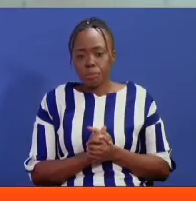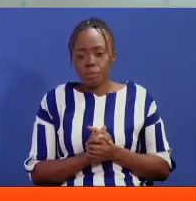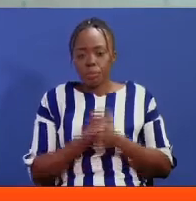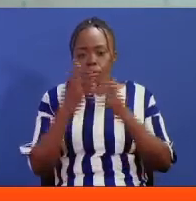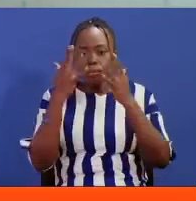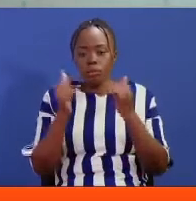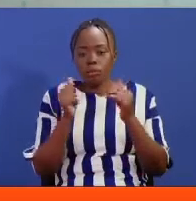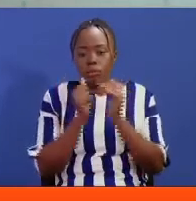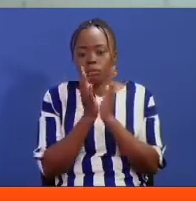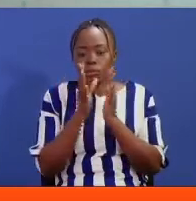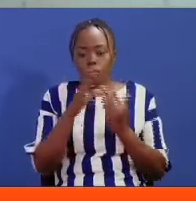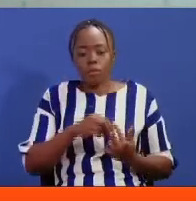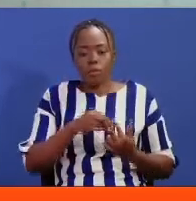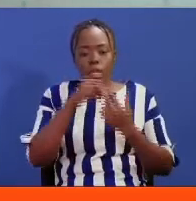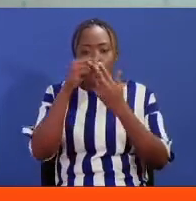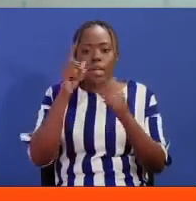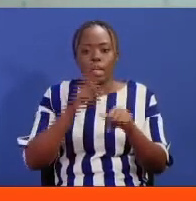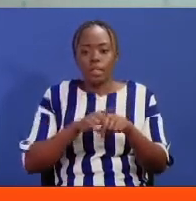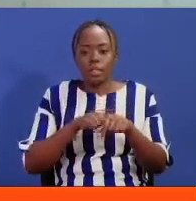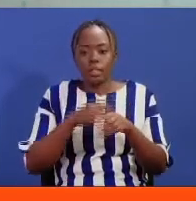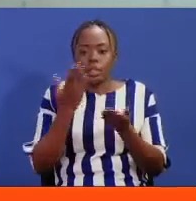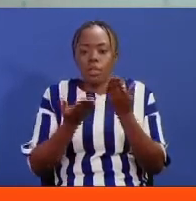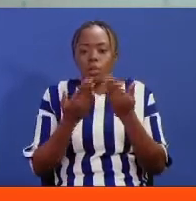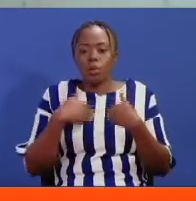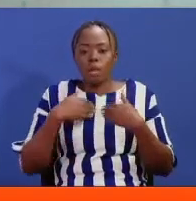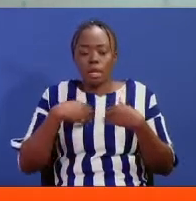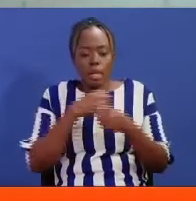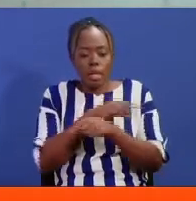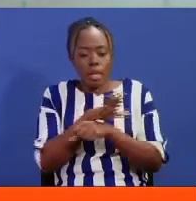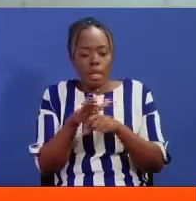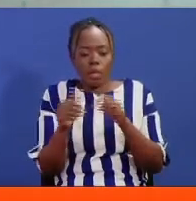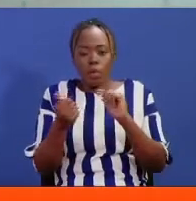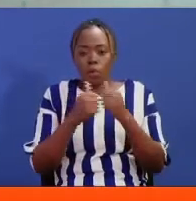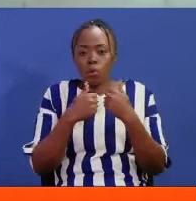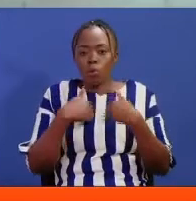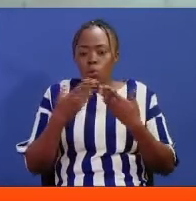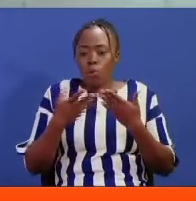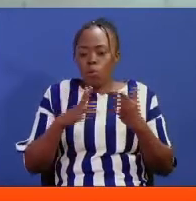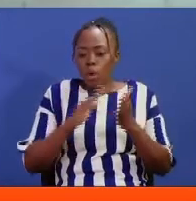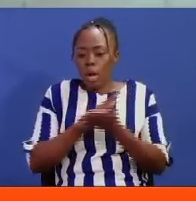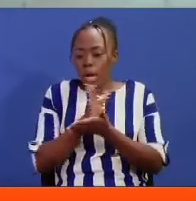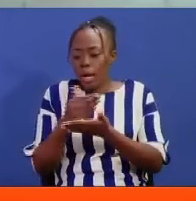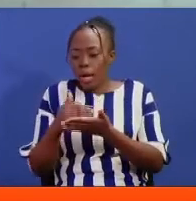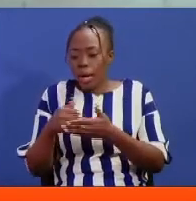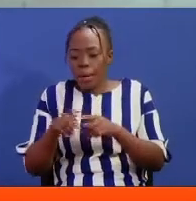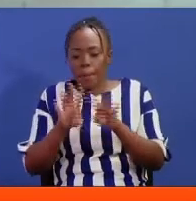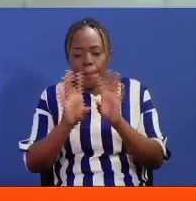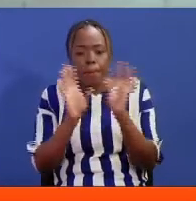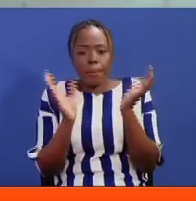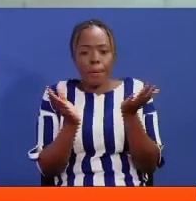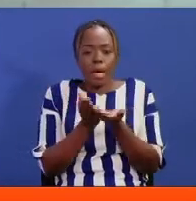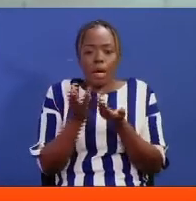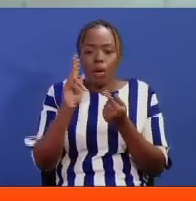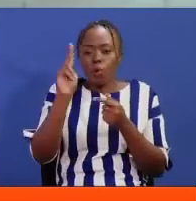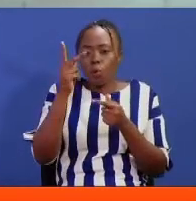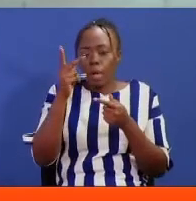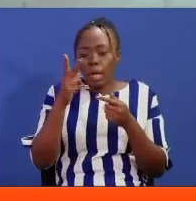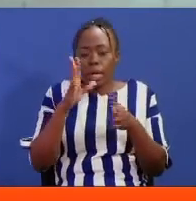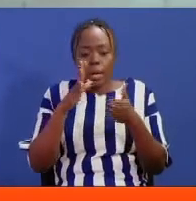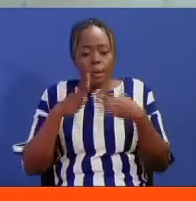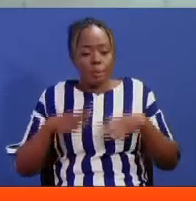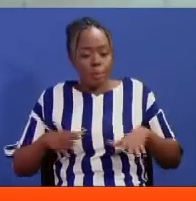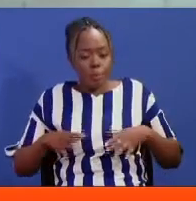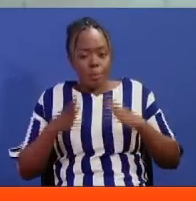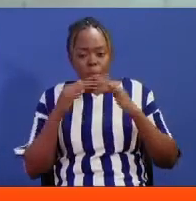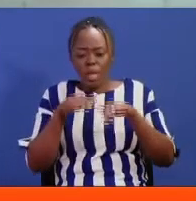Now, to a special segment, while there may be COVID-19 skepticism in some parts of the world, in Kenya, people are